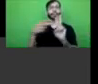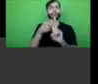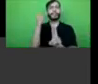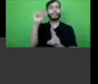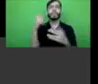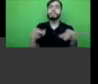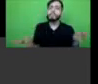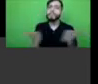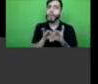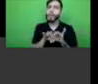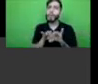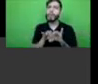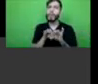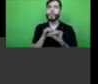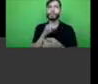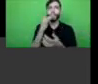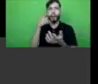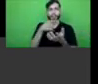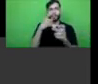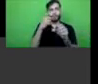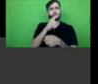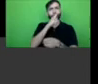that Black women are not forgotten.